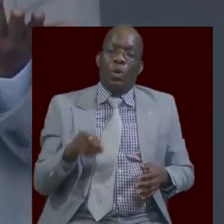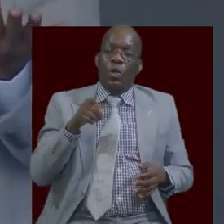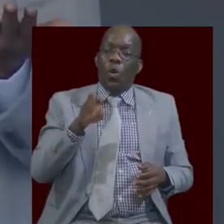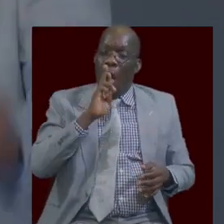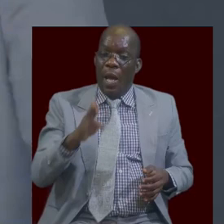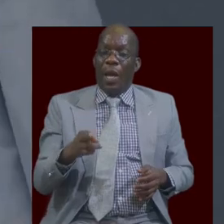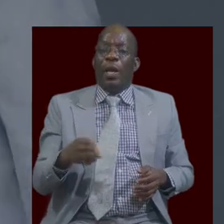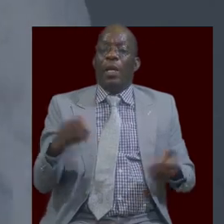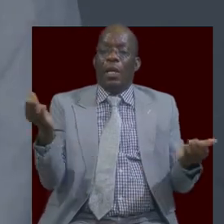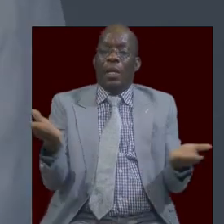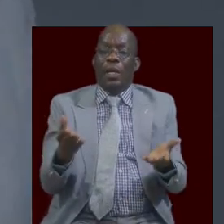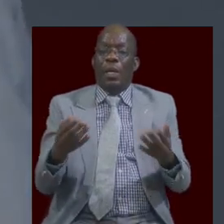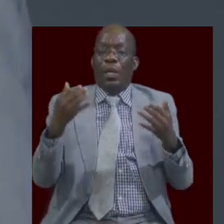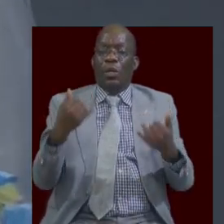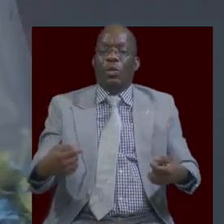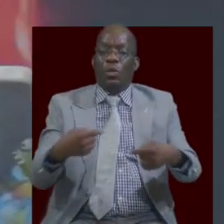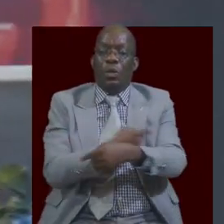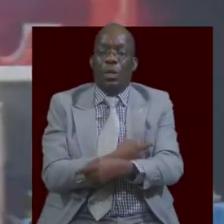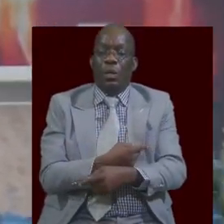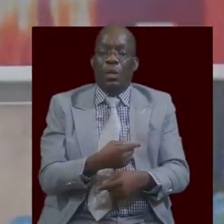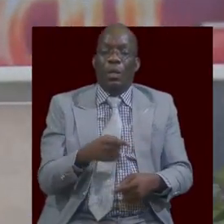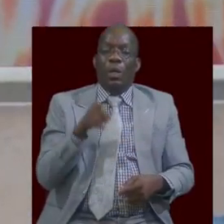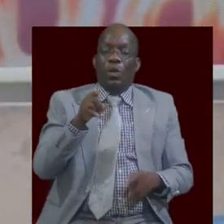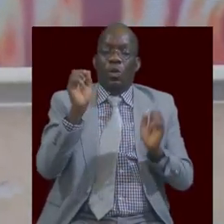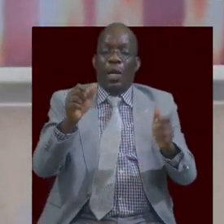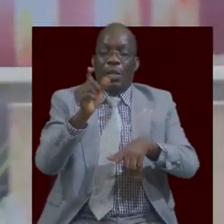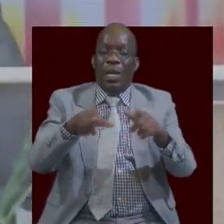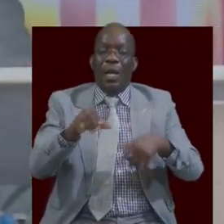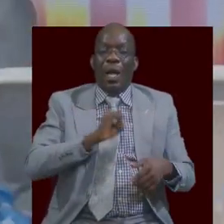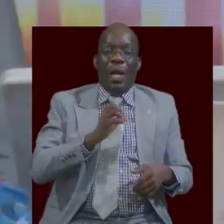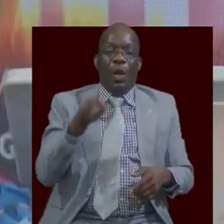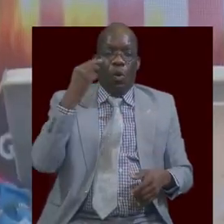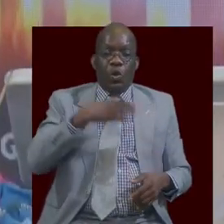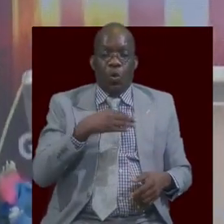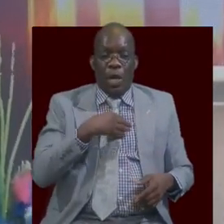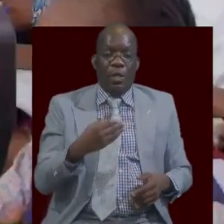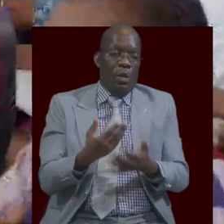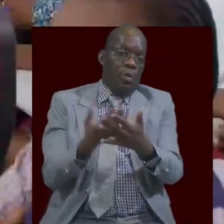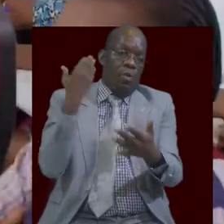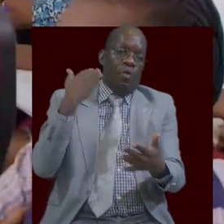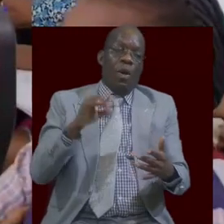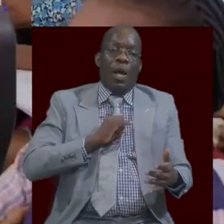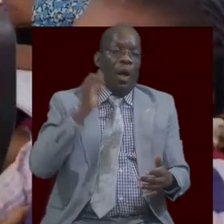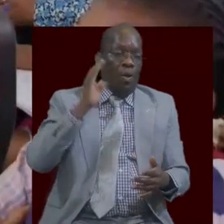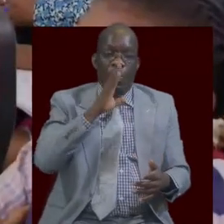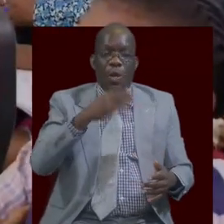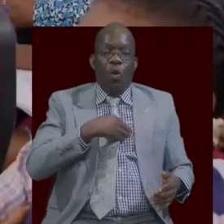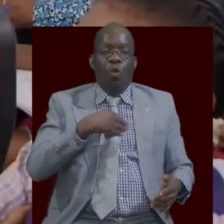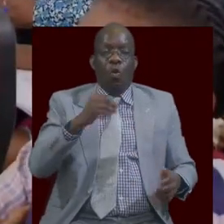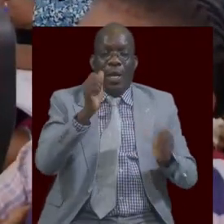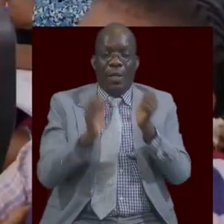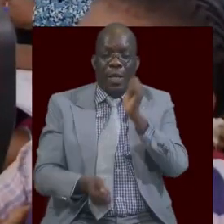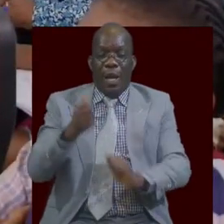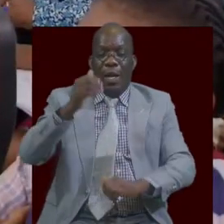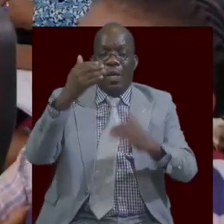say, I was white before, I'm going to be whiter now. Amen.